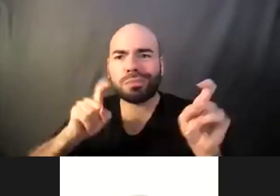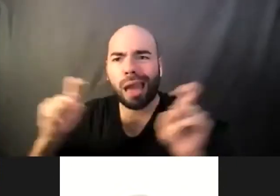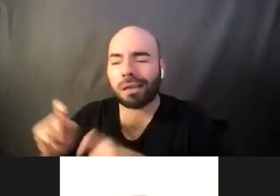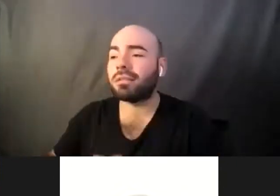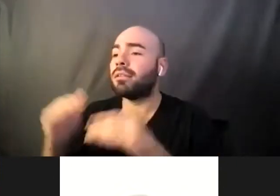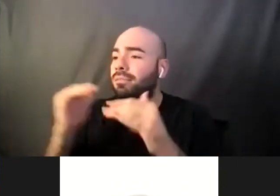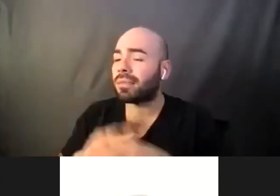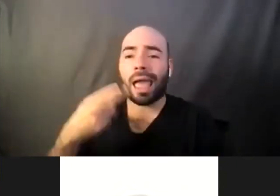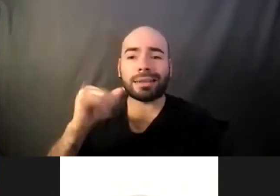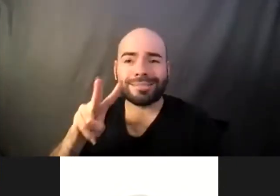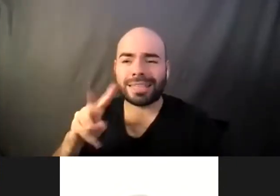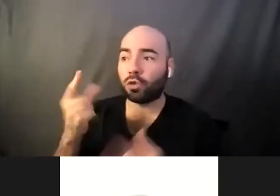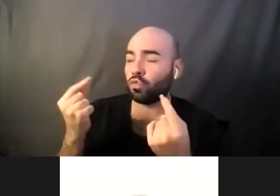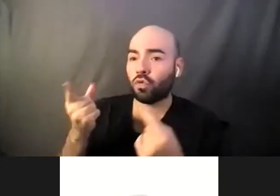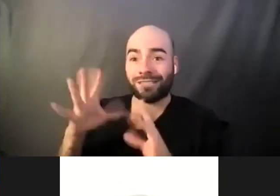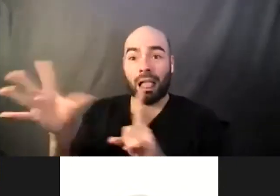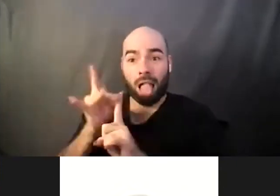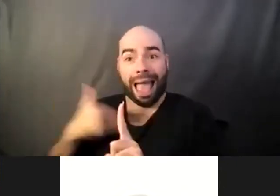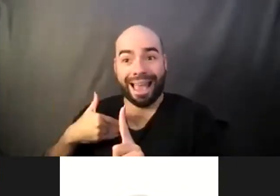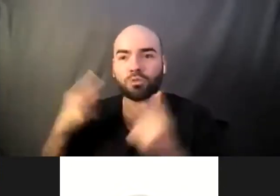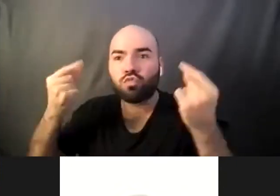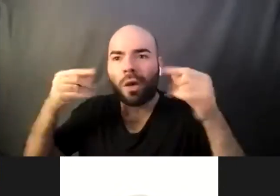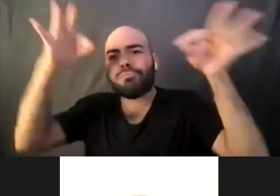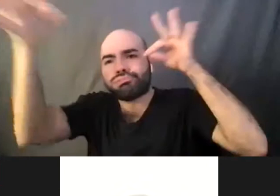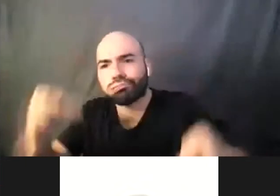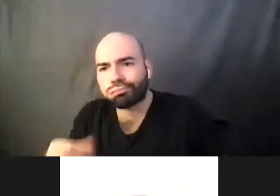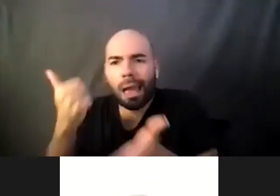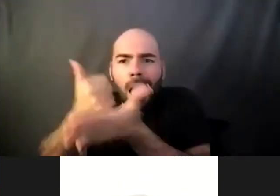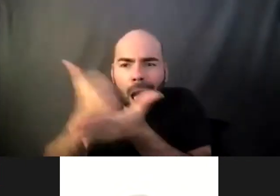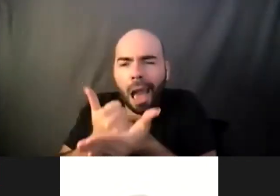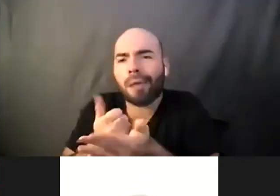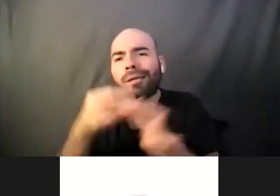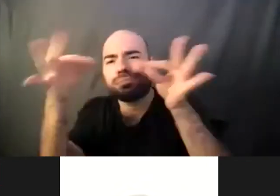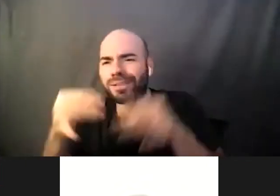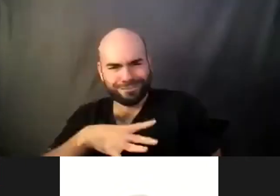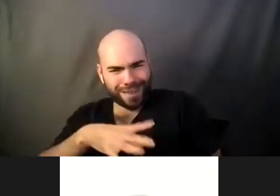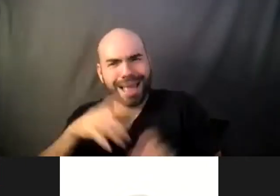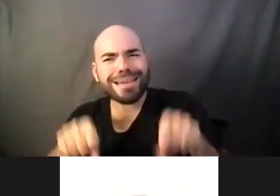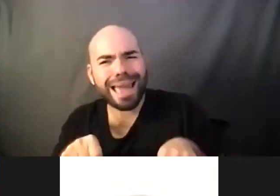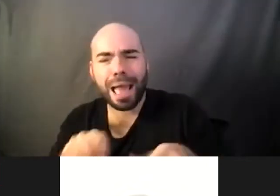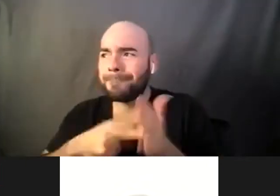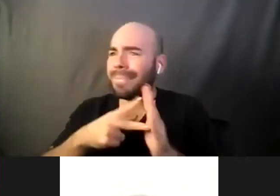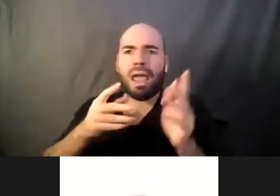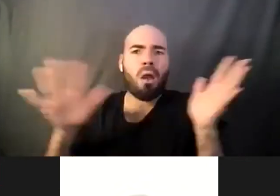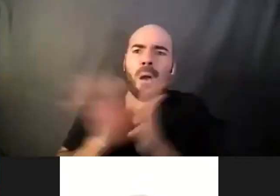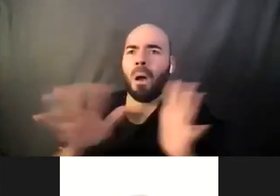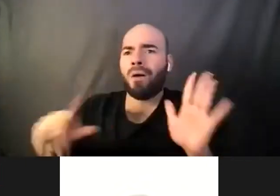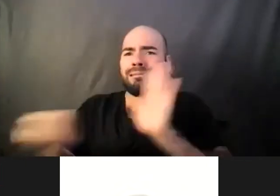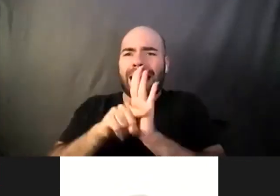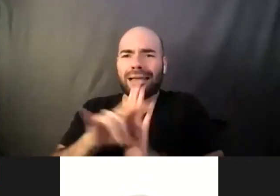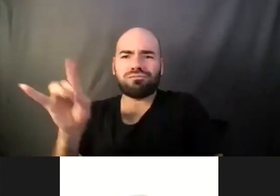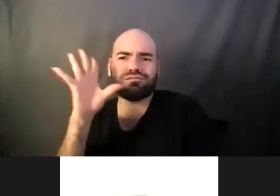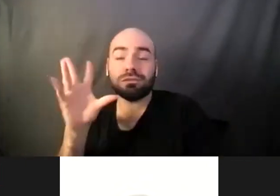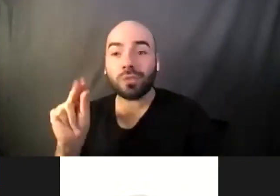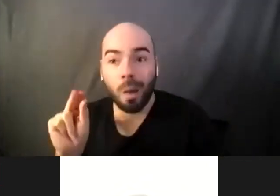HIV navigation services. So really helping you manage your life to show you that you can live a healthy and awesome life living with HIV. And here's how